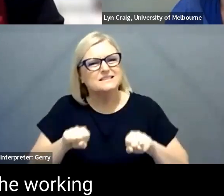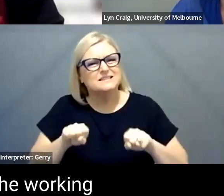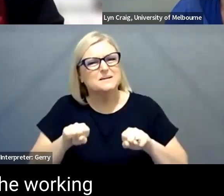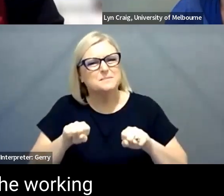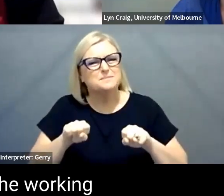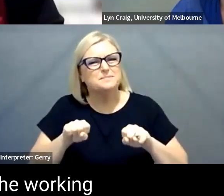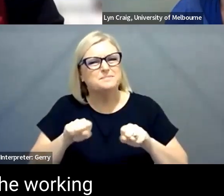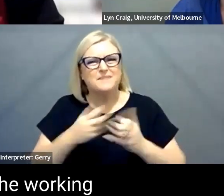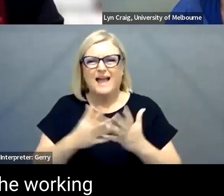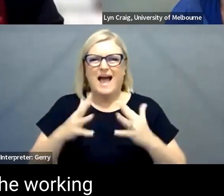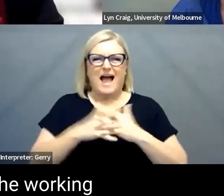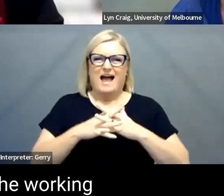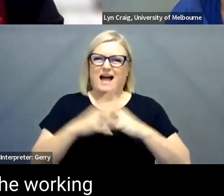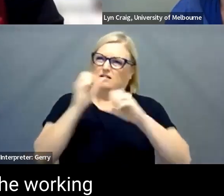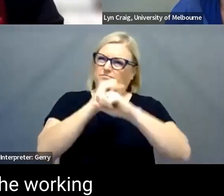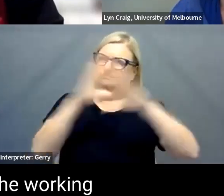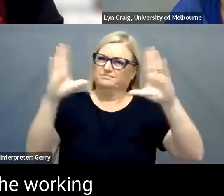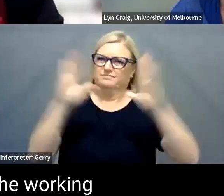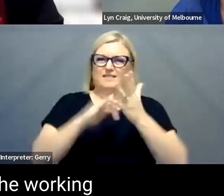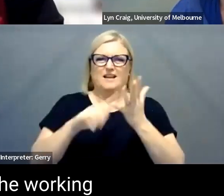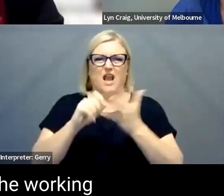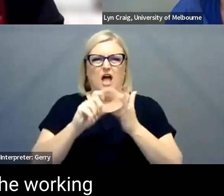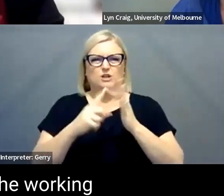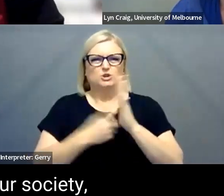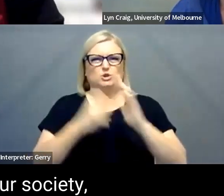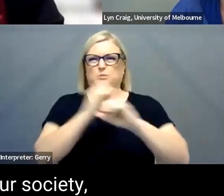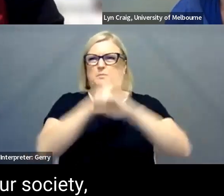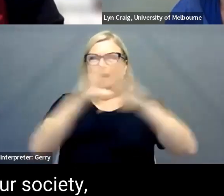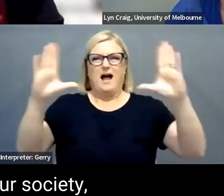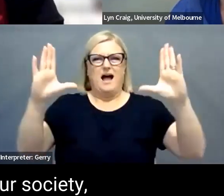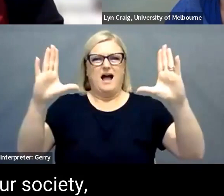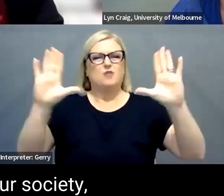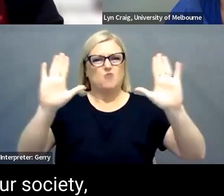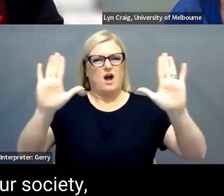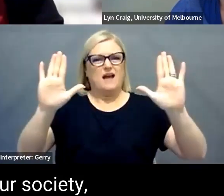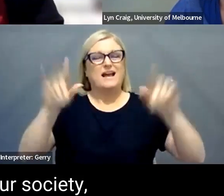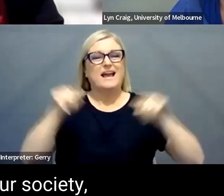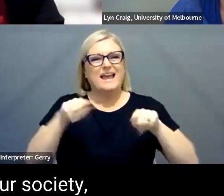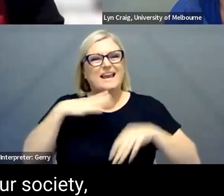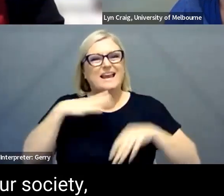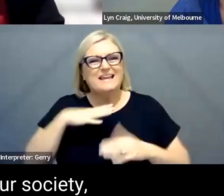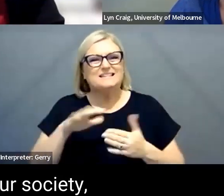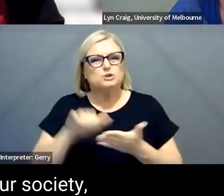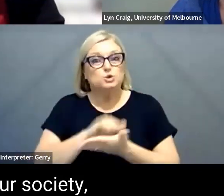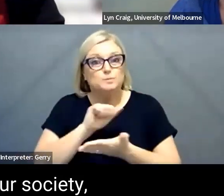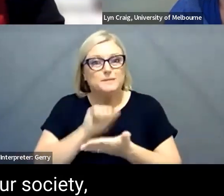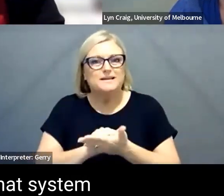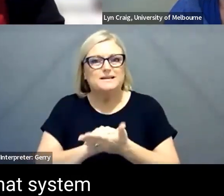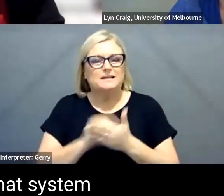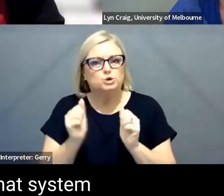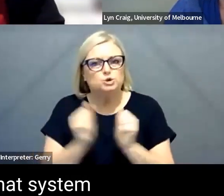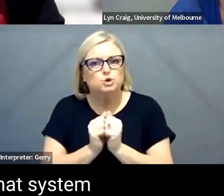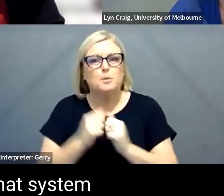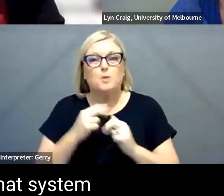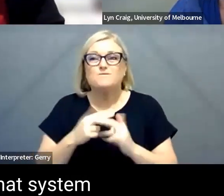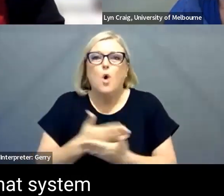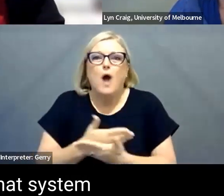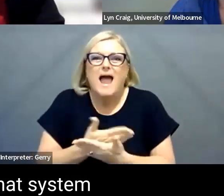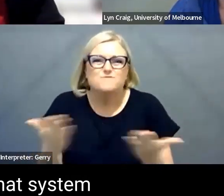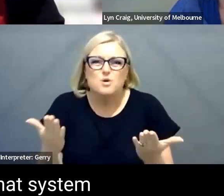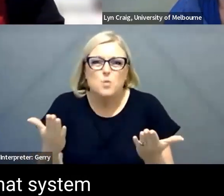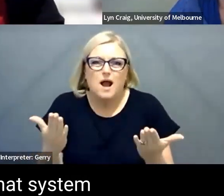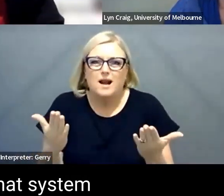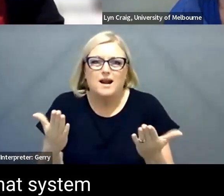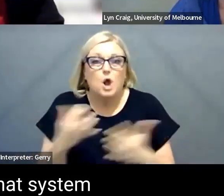that it suits the working patterns of everybody who works in our society, not just the men, which is what that